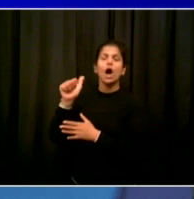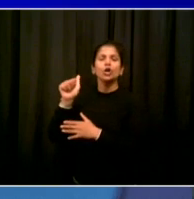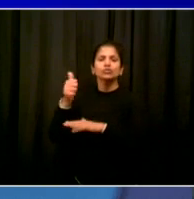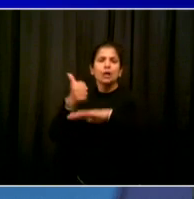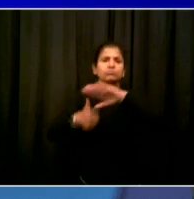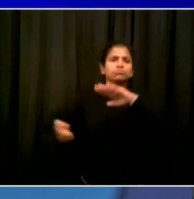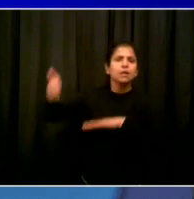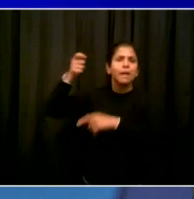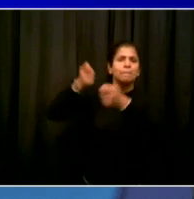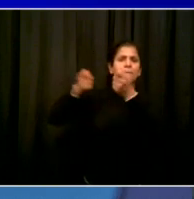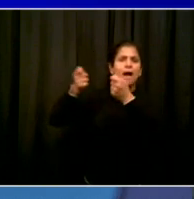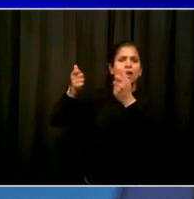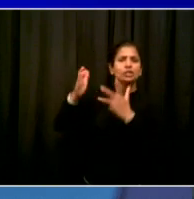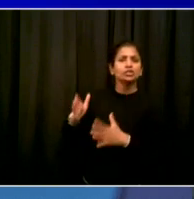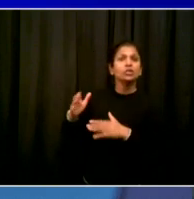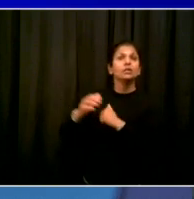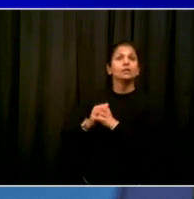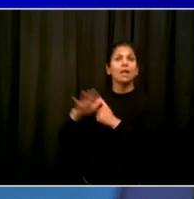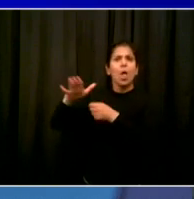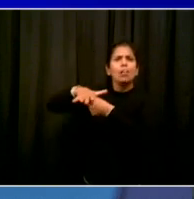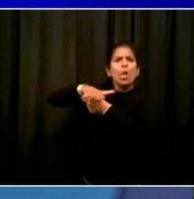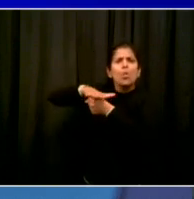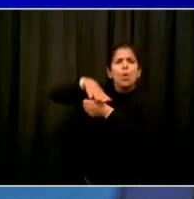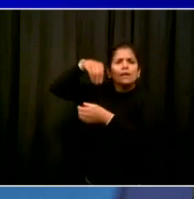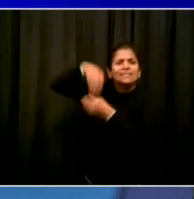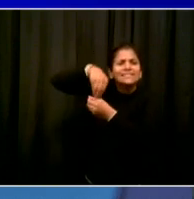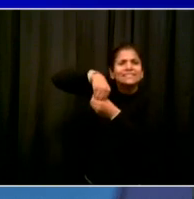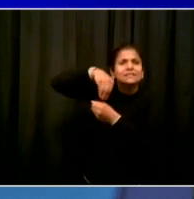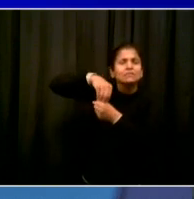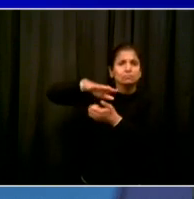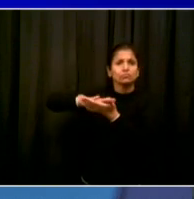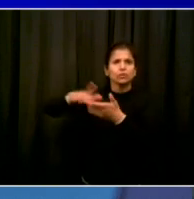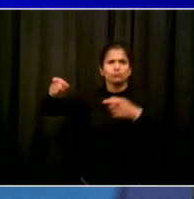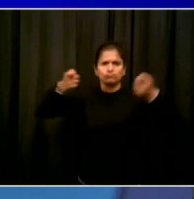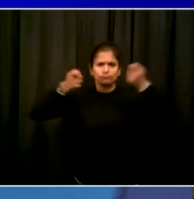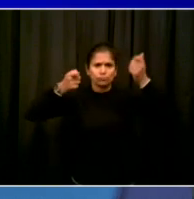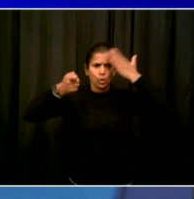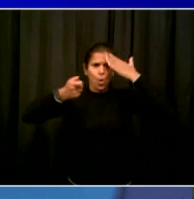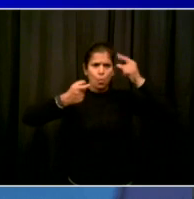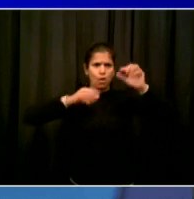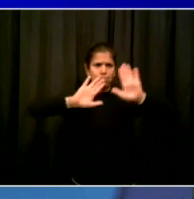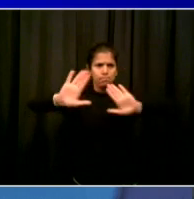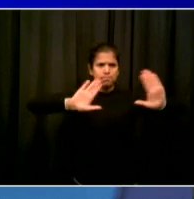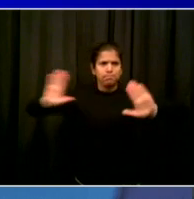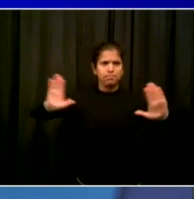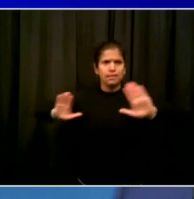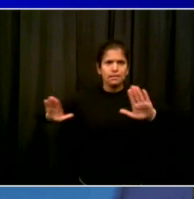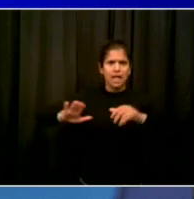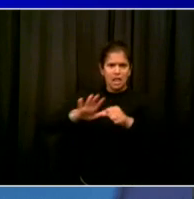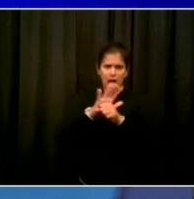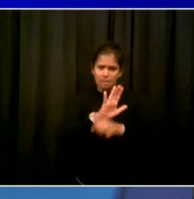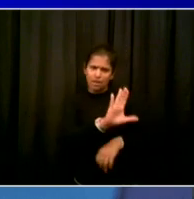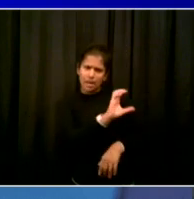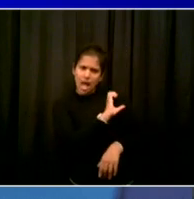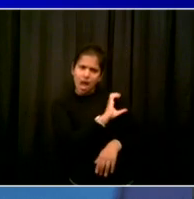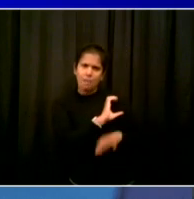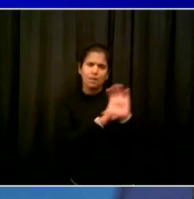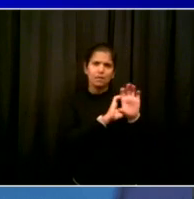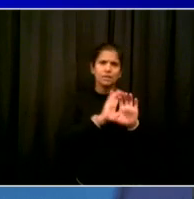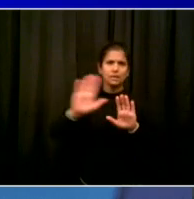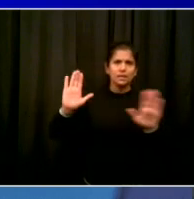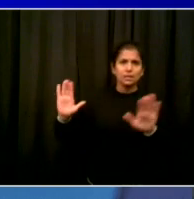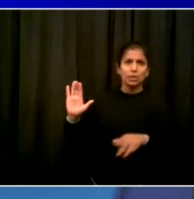the importance of neighborhood policing. She also understands the importance of keeping people safe. I think she is the